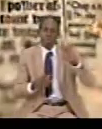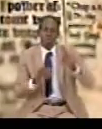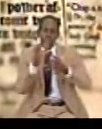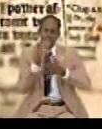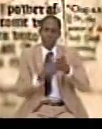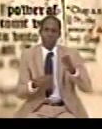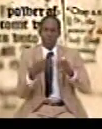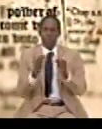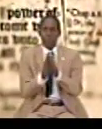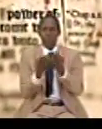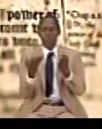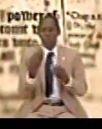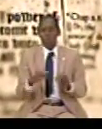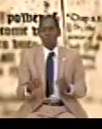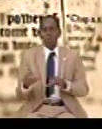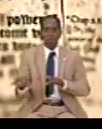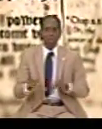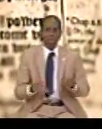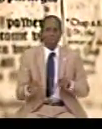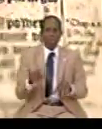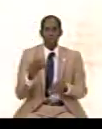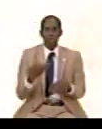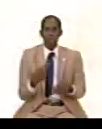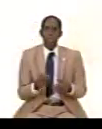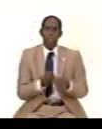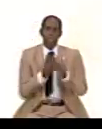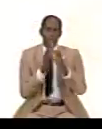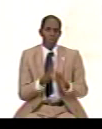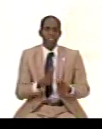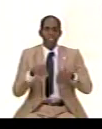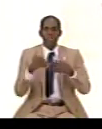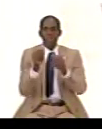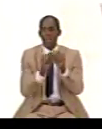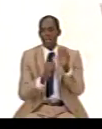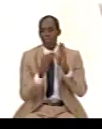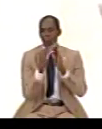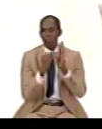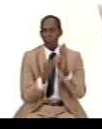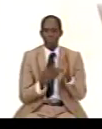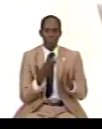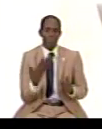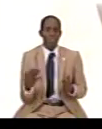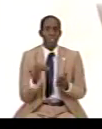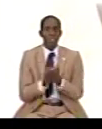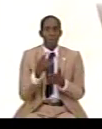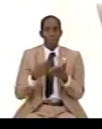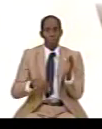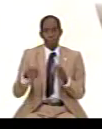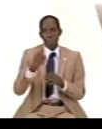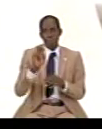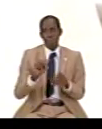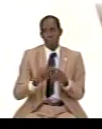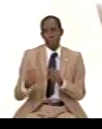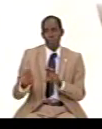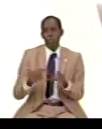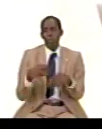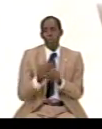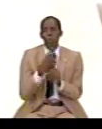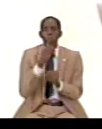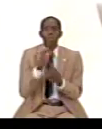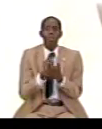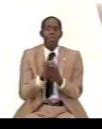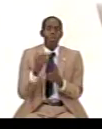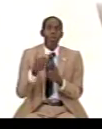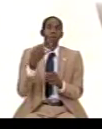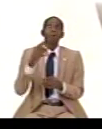every detail, every minute detail. That's what we ought to do, to make sure that the word of God is enriching the life of the